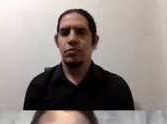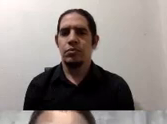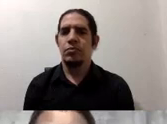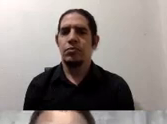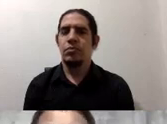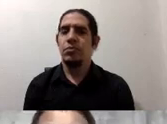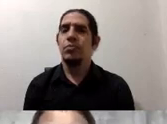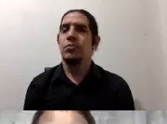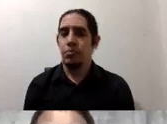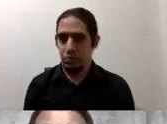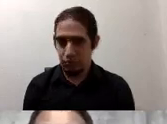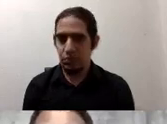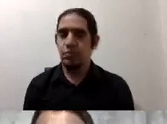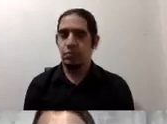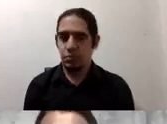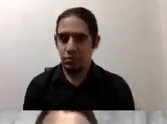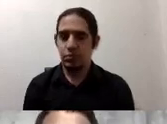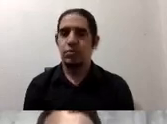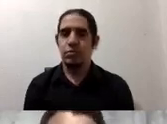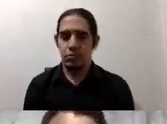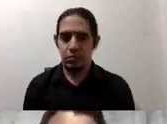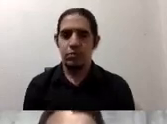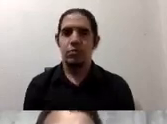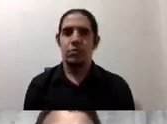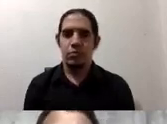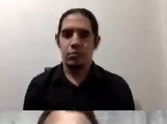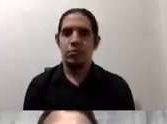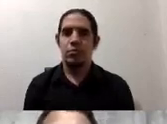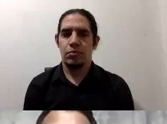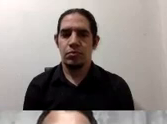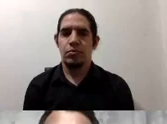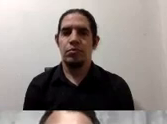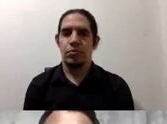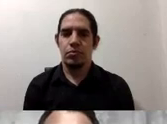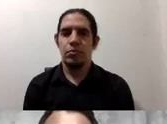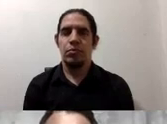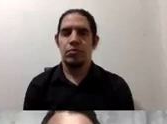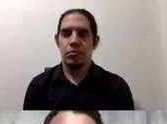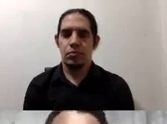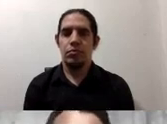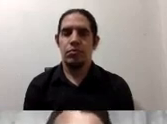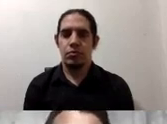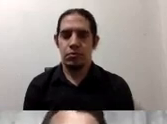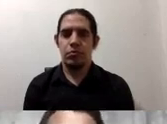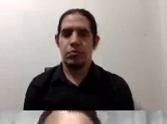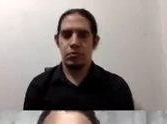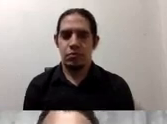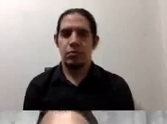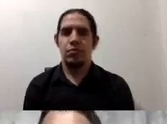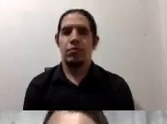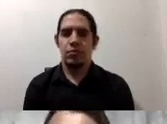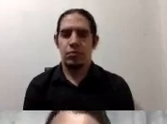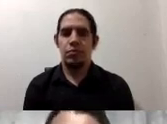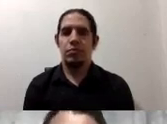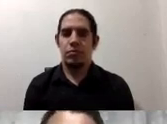it was aimed at in the high school level. The participants were 5 EFL teachers from 25 to 35 years old.